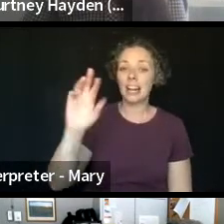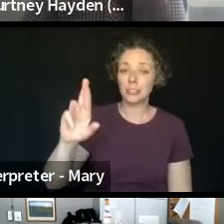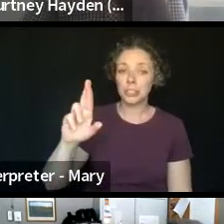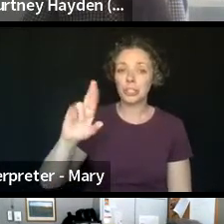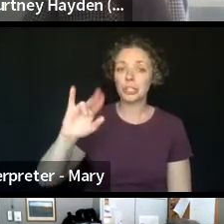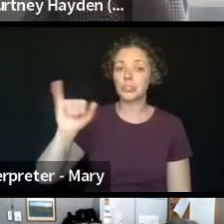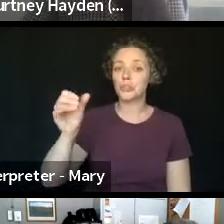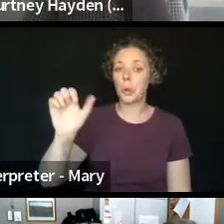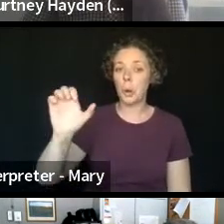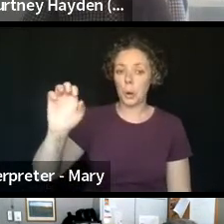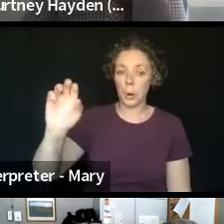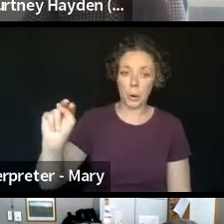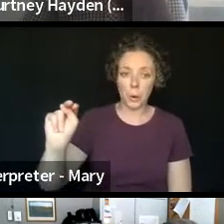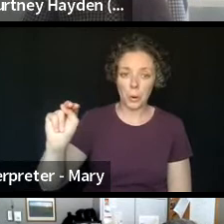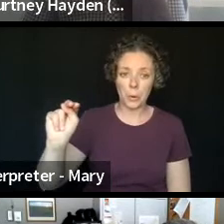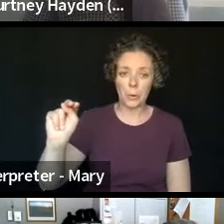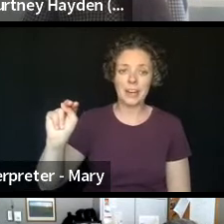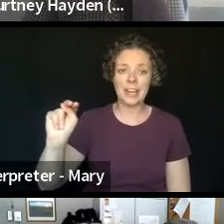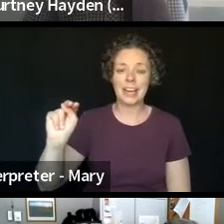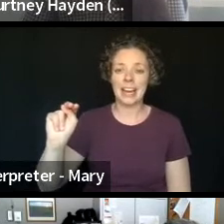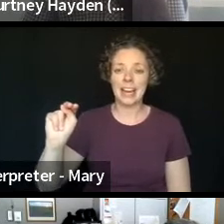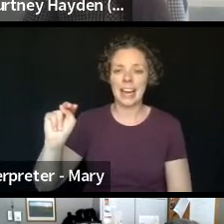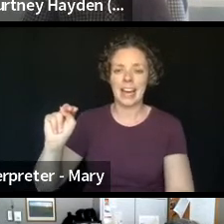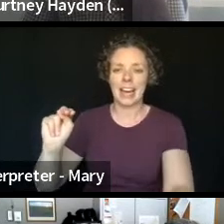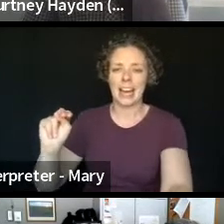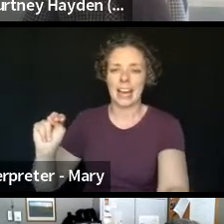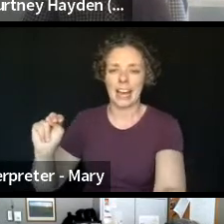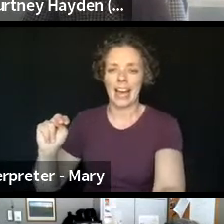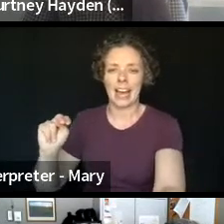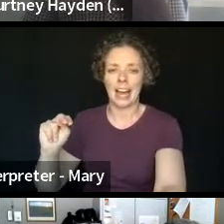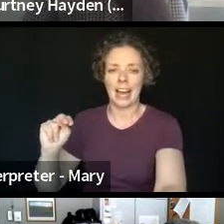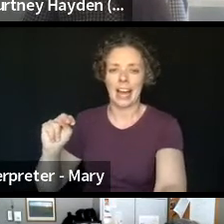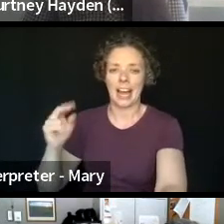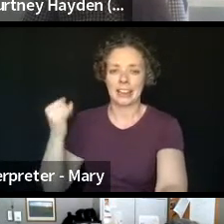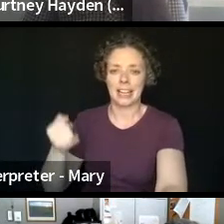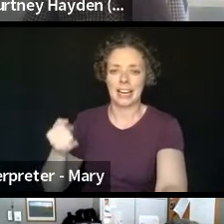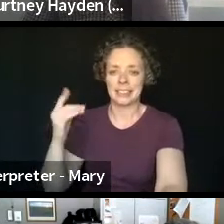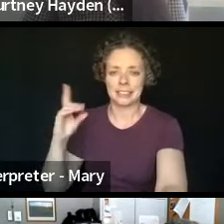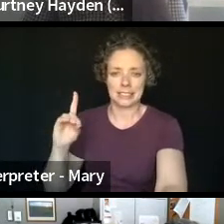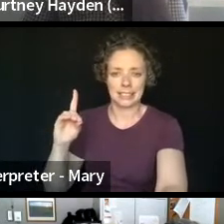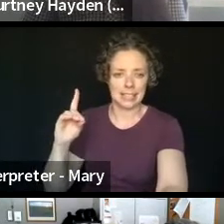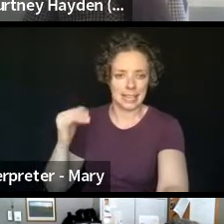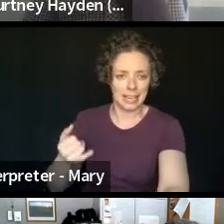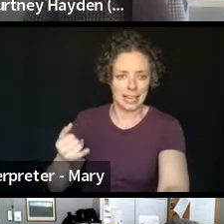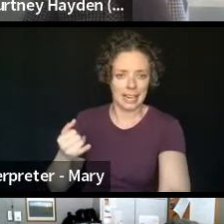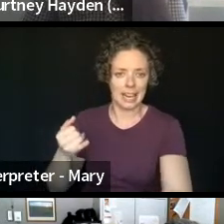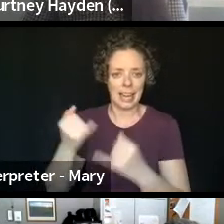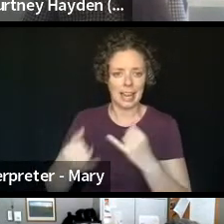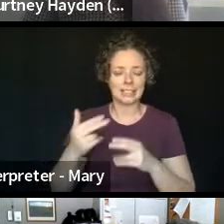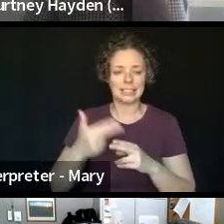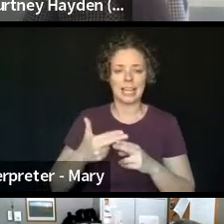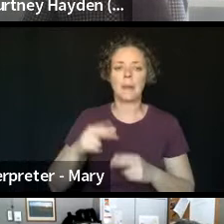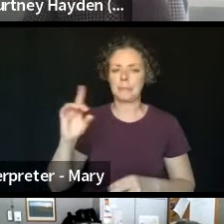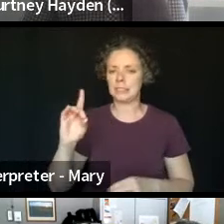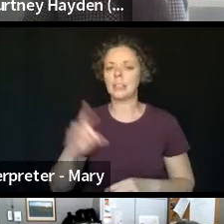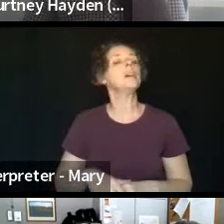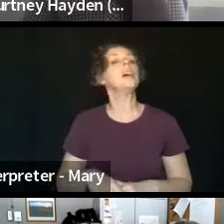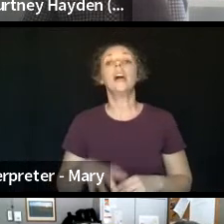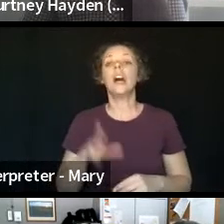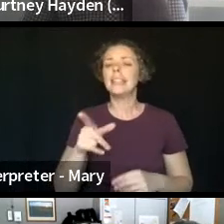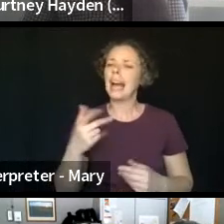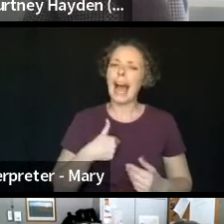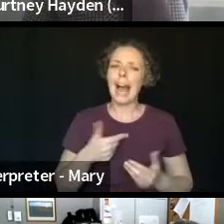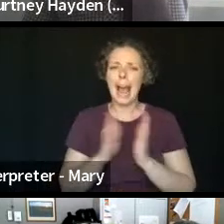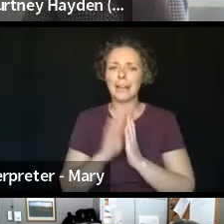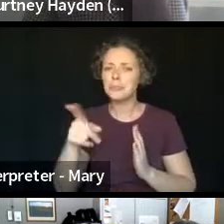I asked her an impossible task to give a short lesson about Mpox virus and the current state of the outbreak, all in 10 minutes.